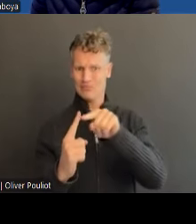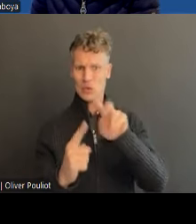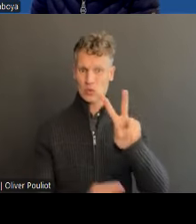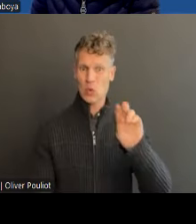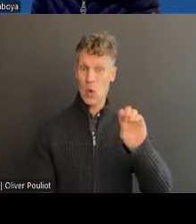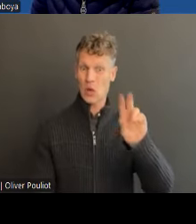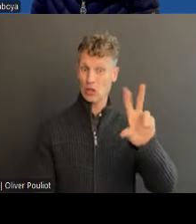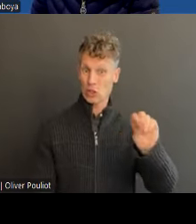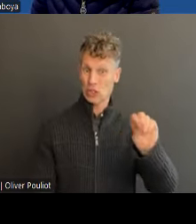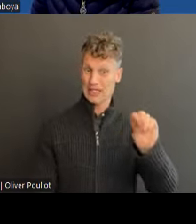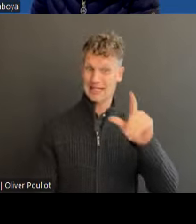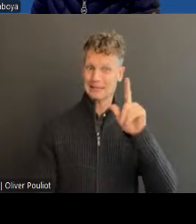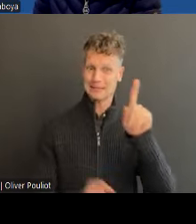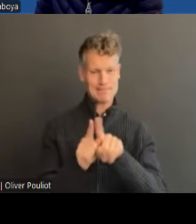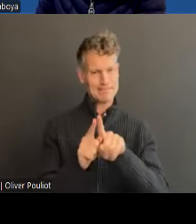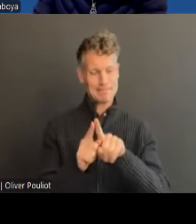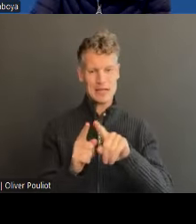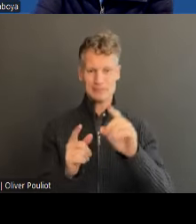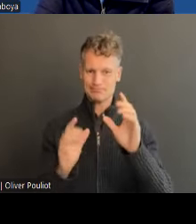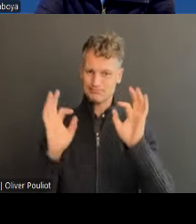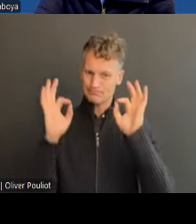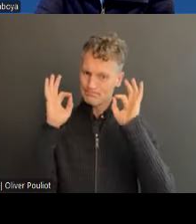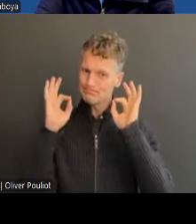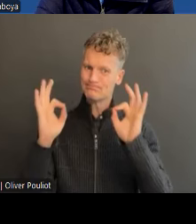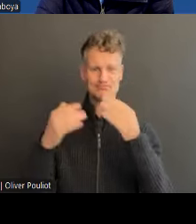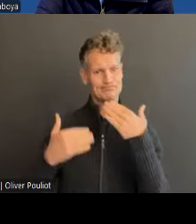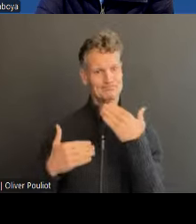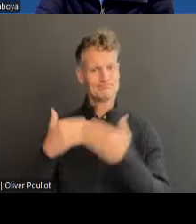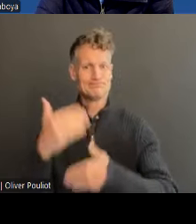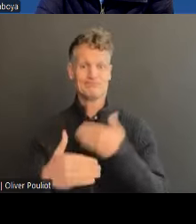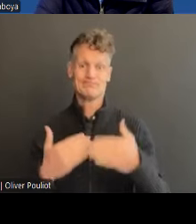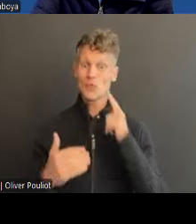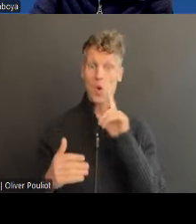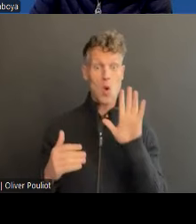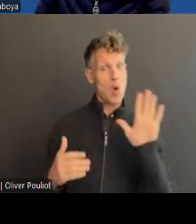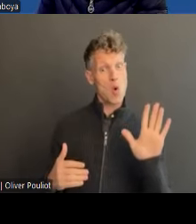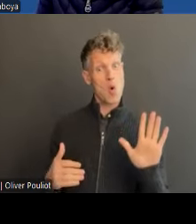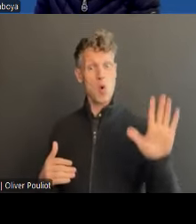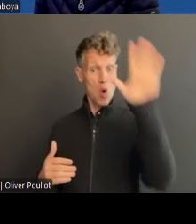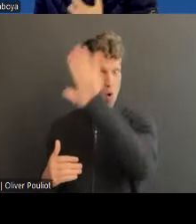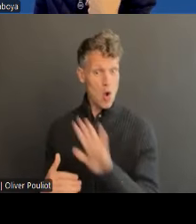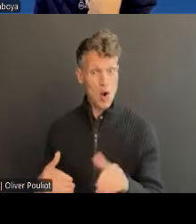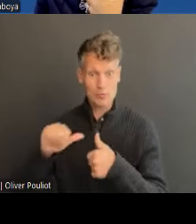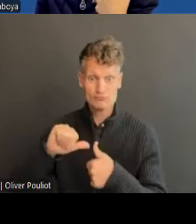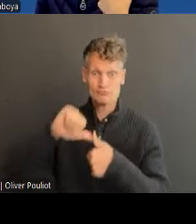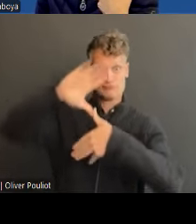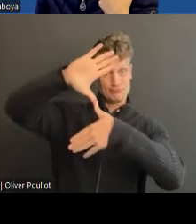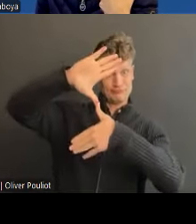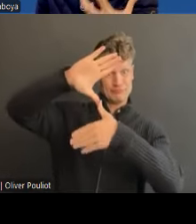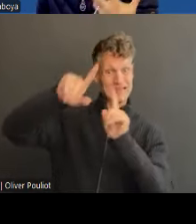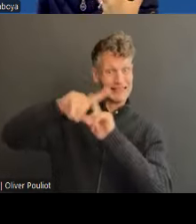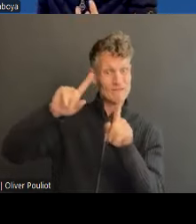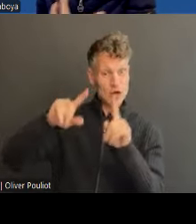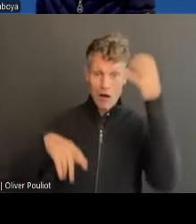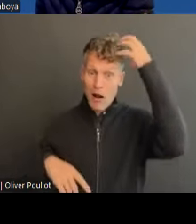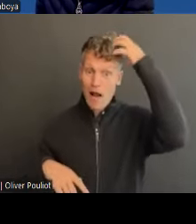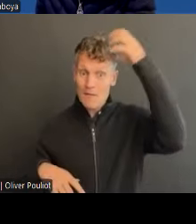was approved unanimously for all the member states of our organization, and the